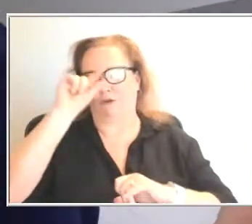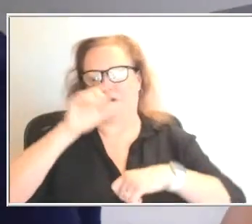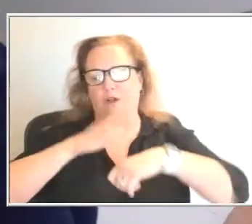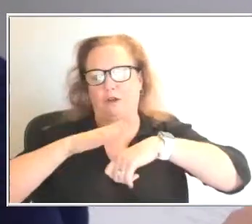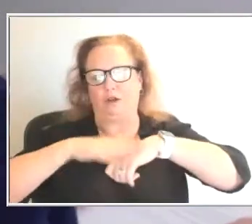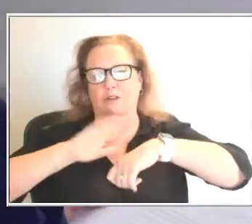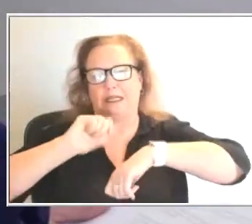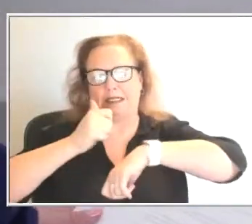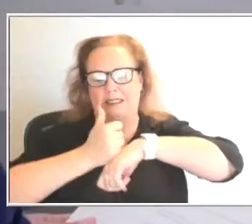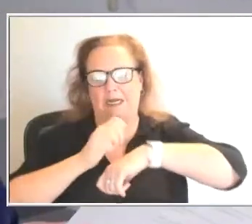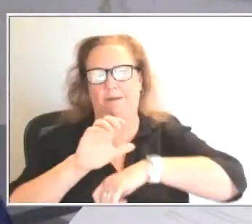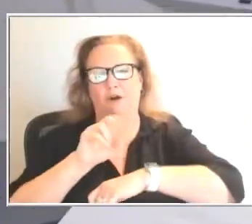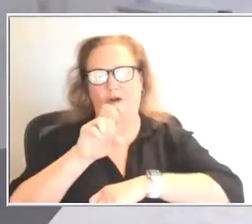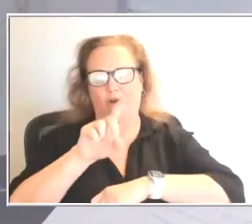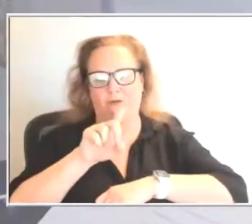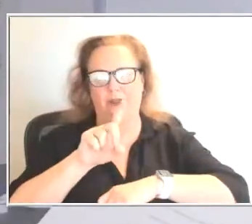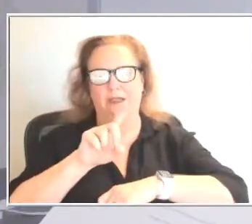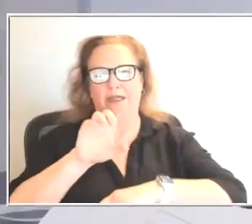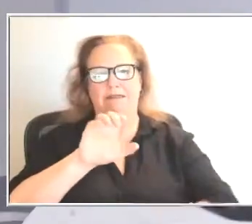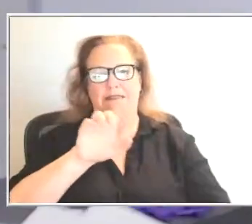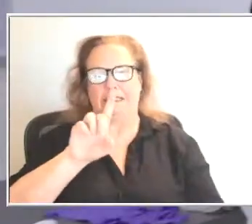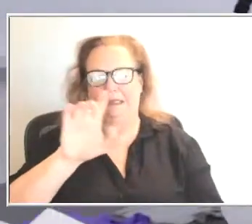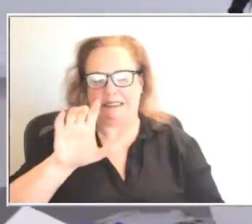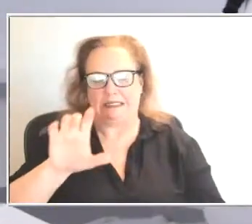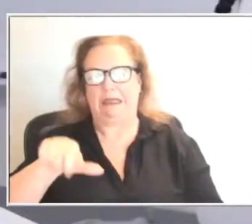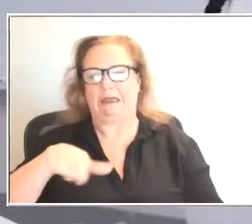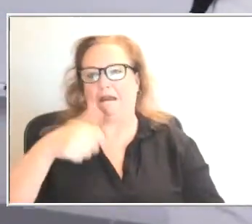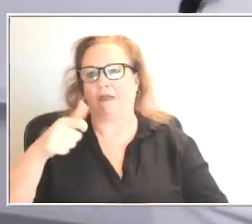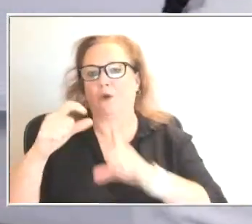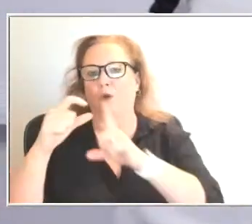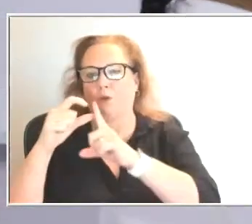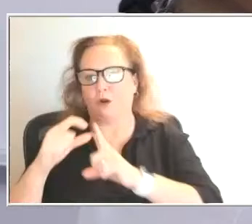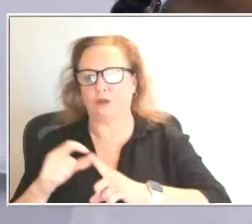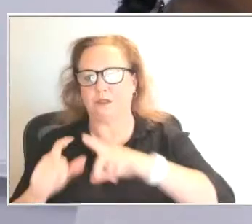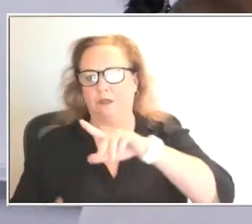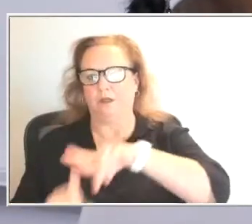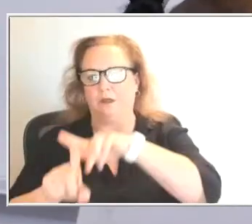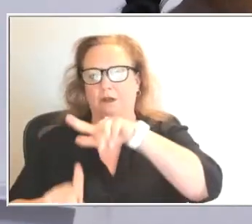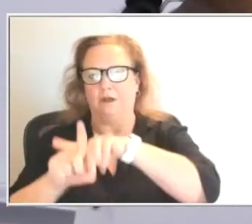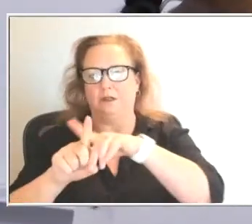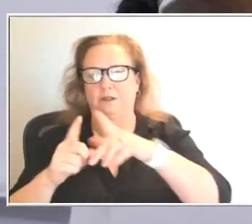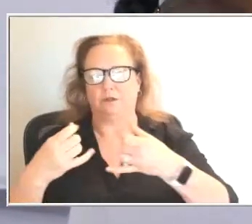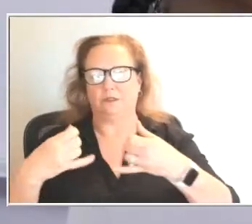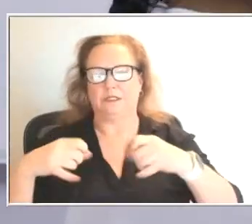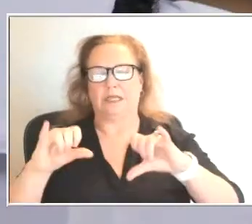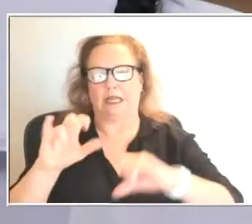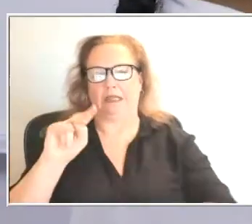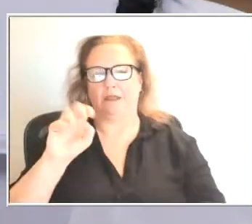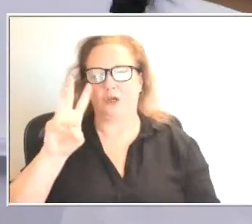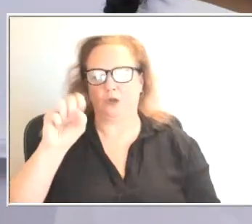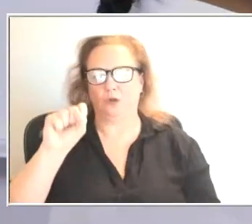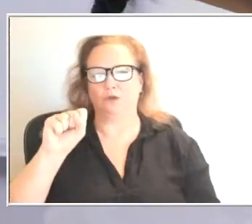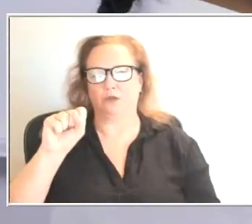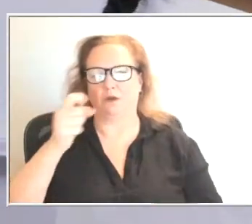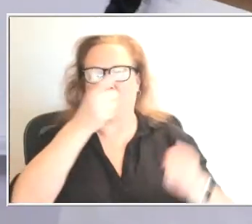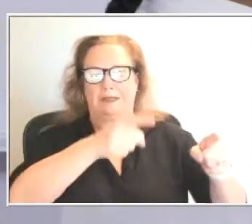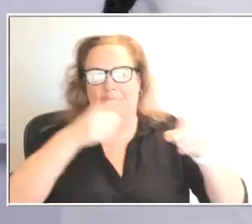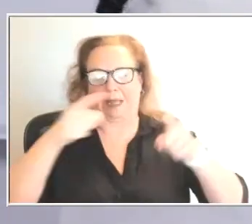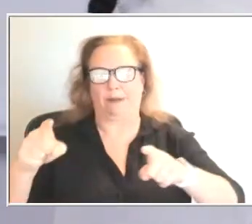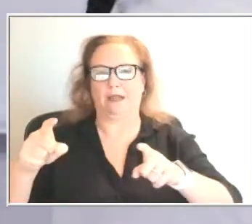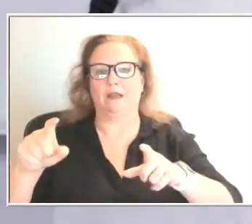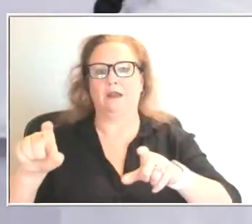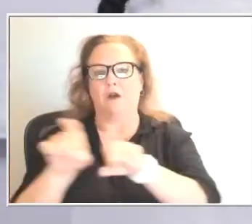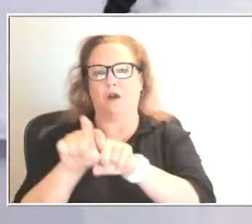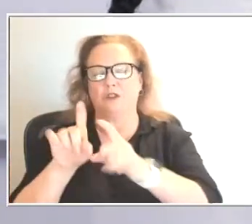of like every, CDC, other words that we're looking for to make sure we're staying on top of the news. And also, we have